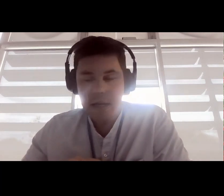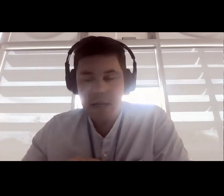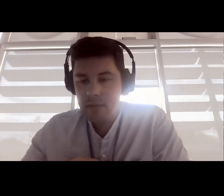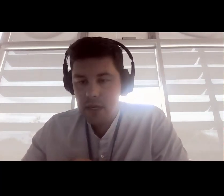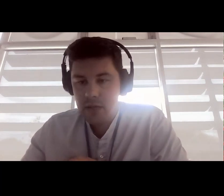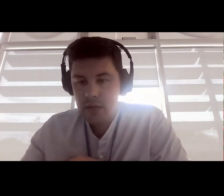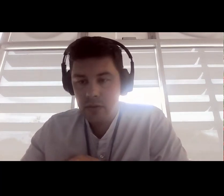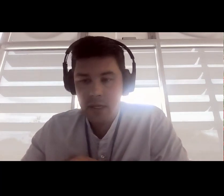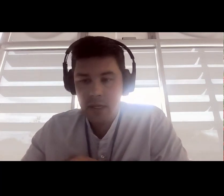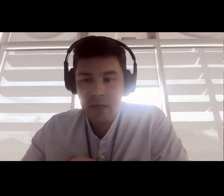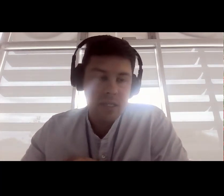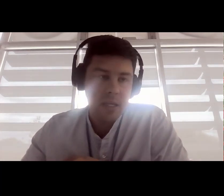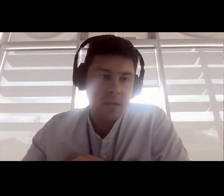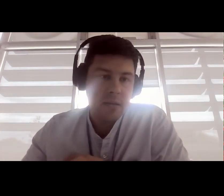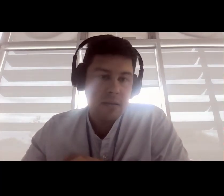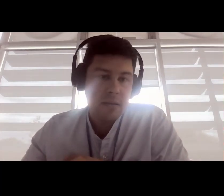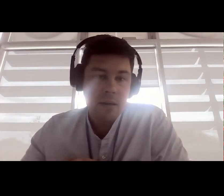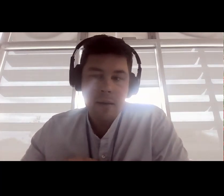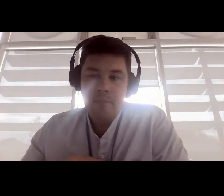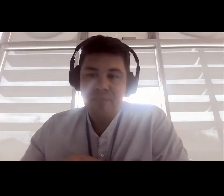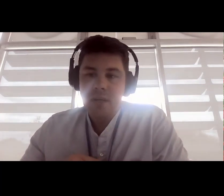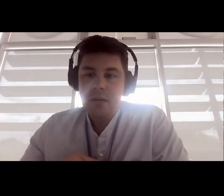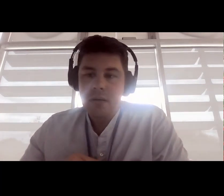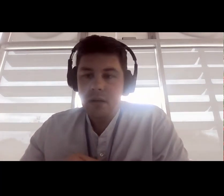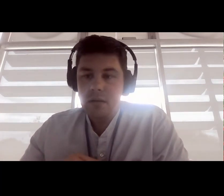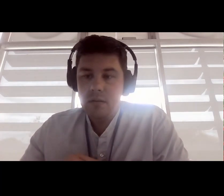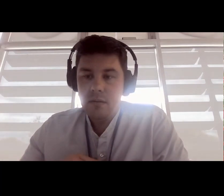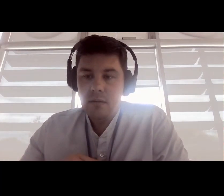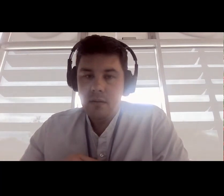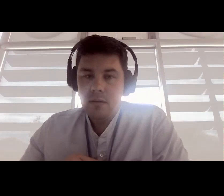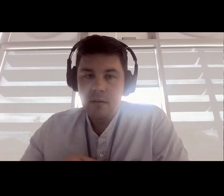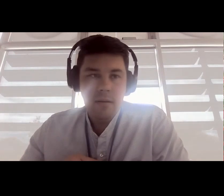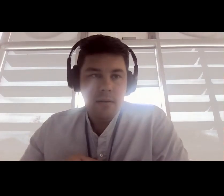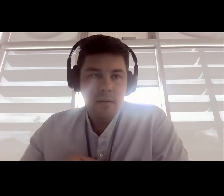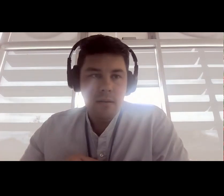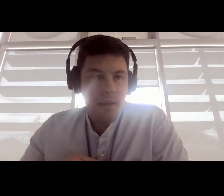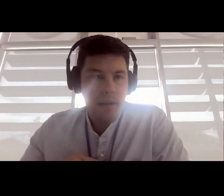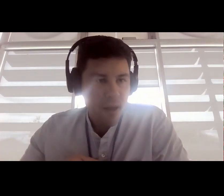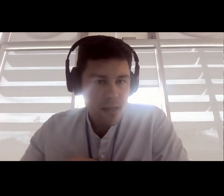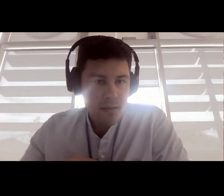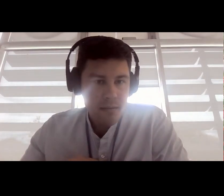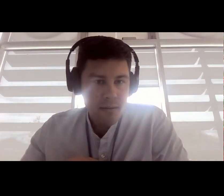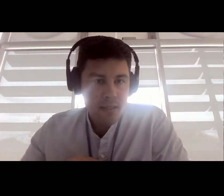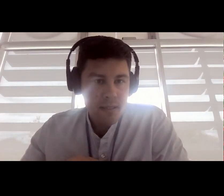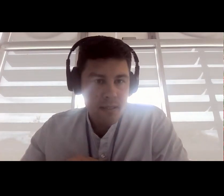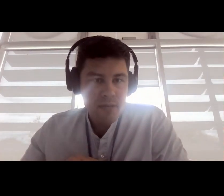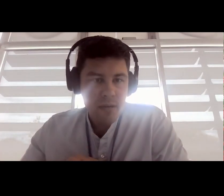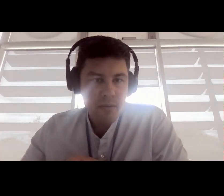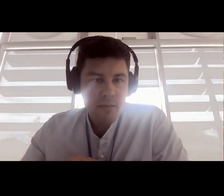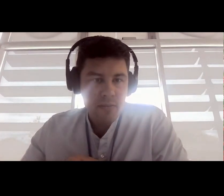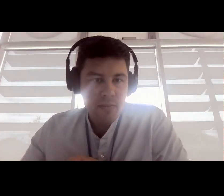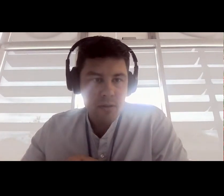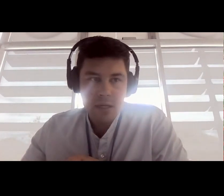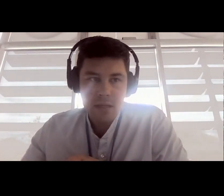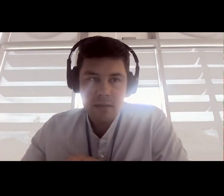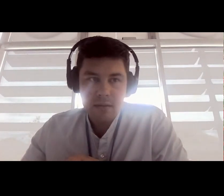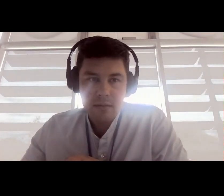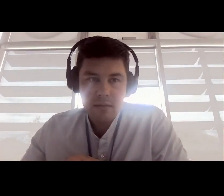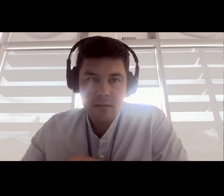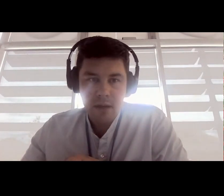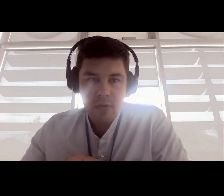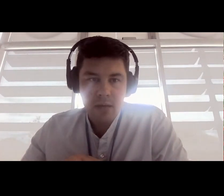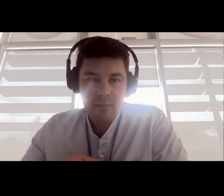leading initial investigations. So yeah, 30 times return on investment